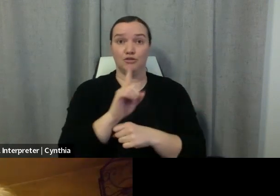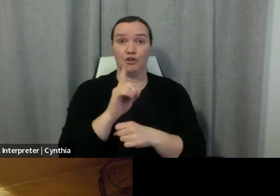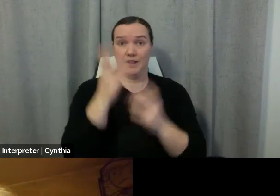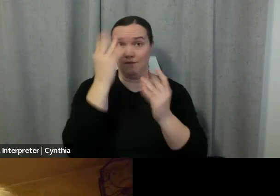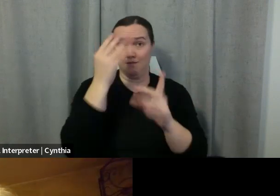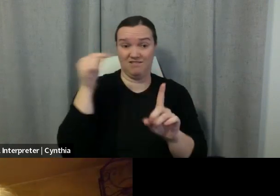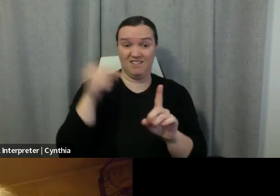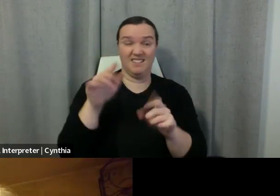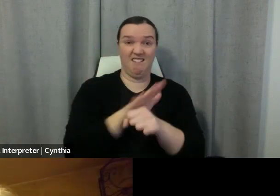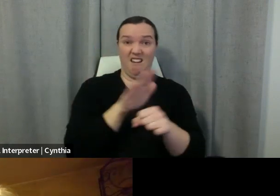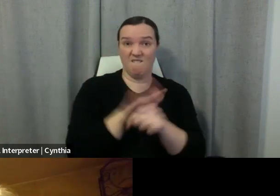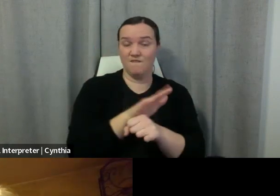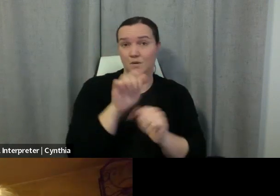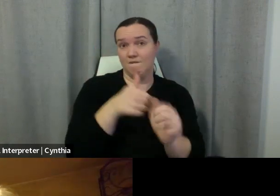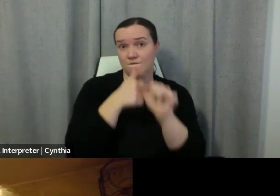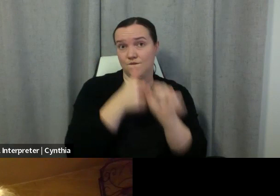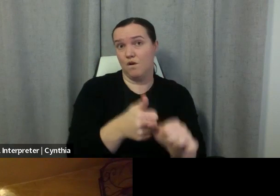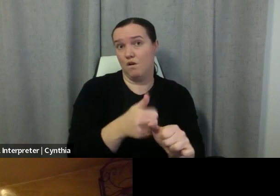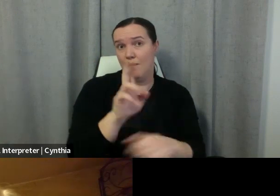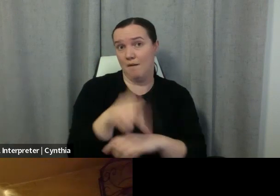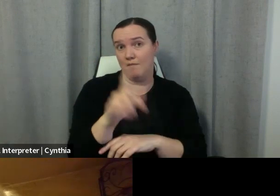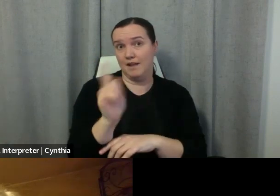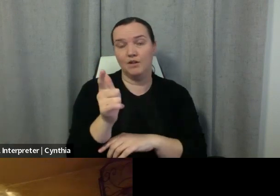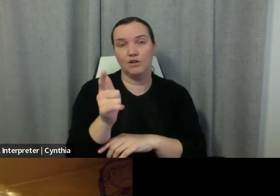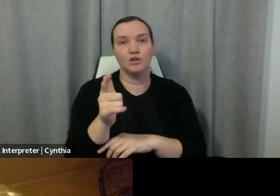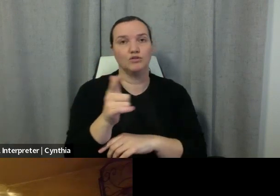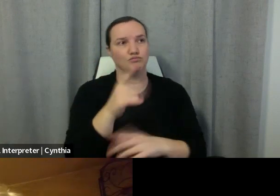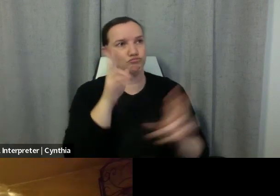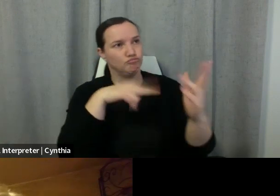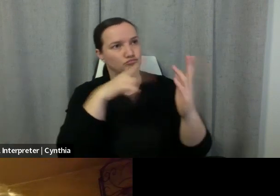information that you can certainly follow up and engage with